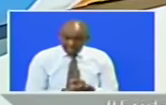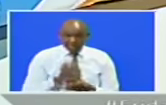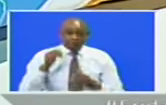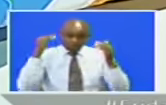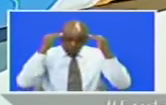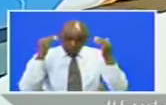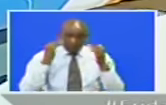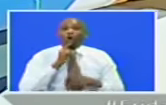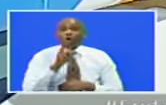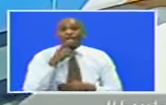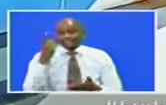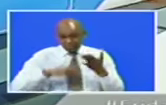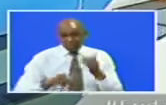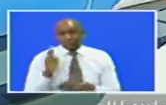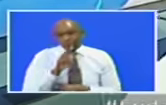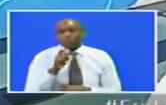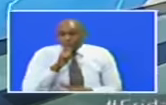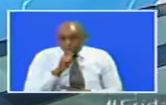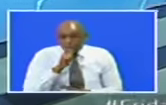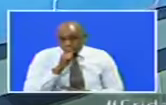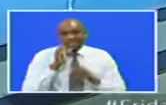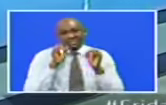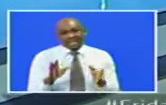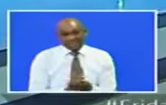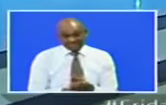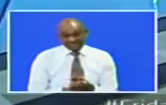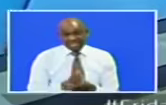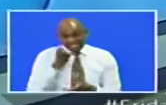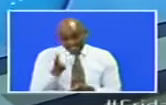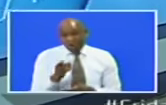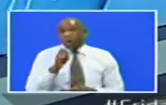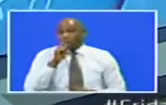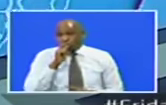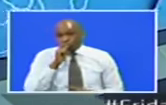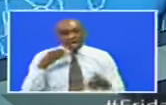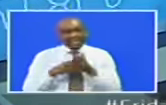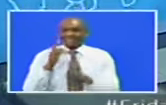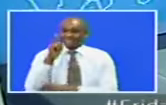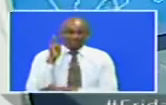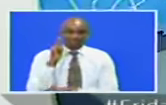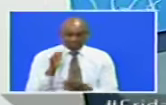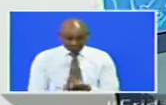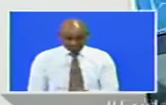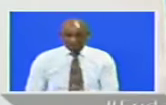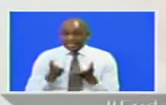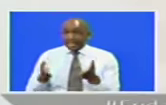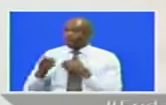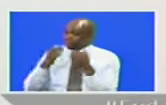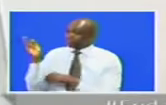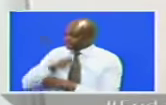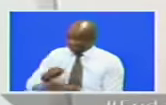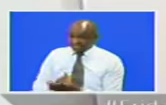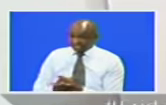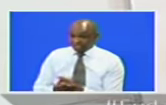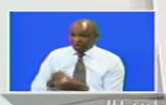Appeal directive that now makes the Alco-Blow gadget illegal. All right, so we're about to wrap up things here